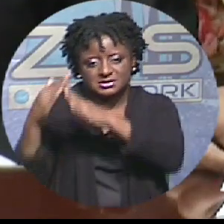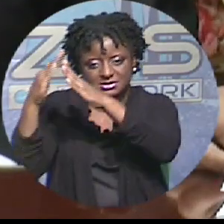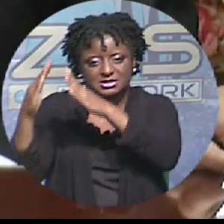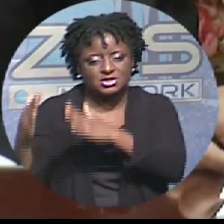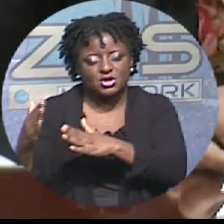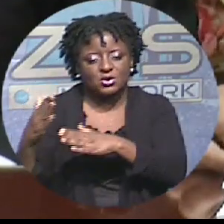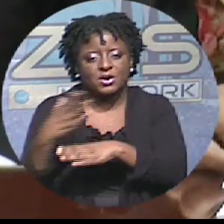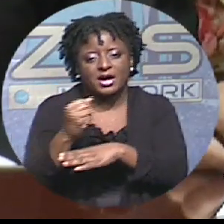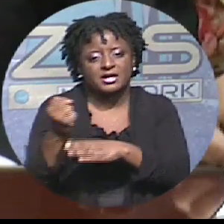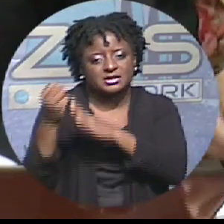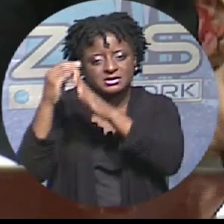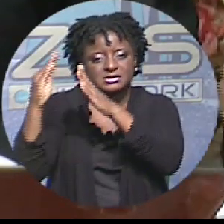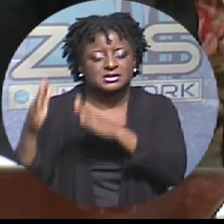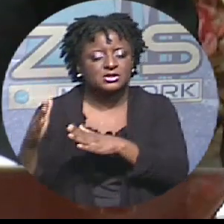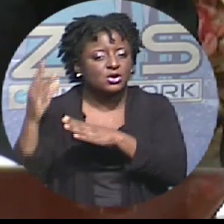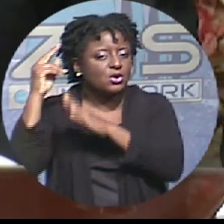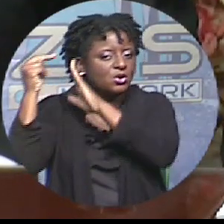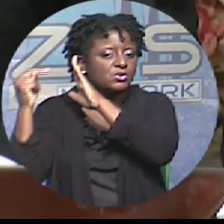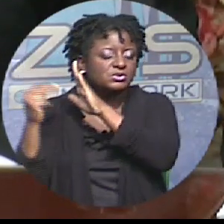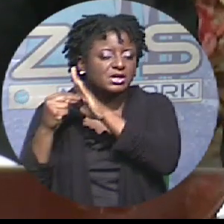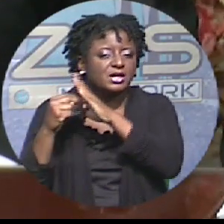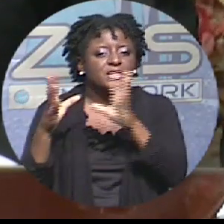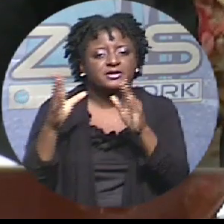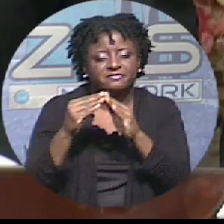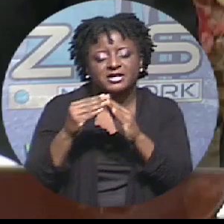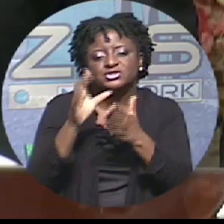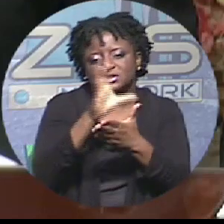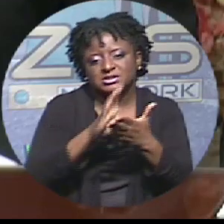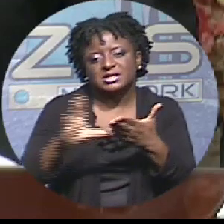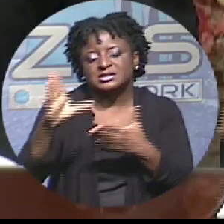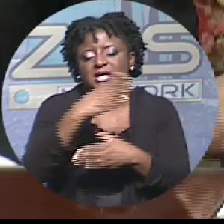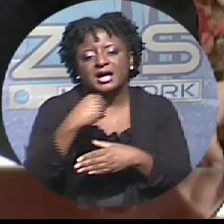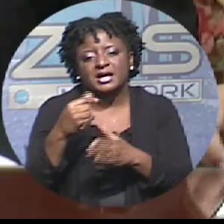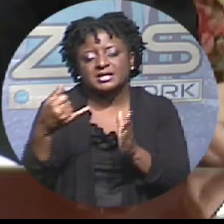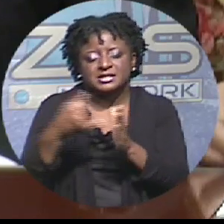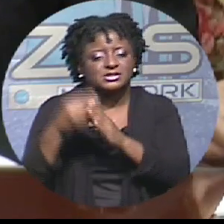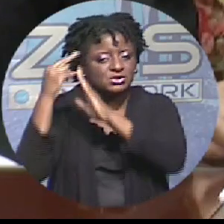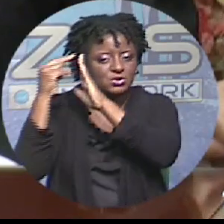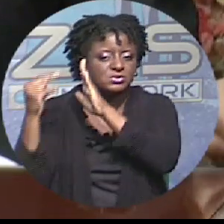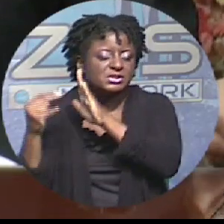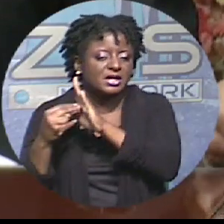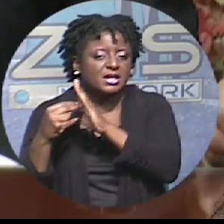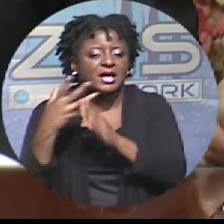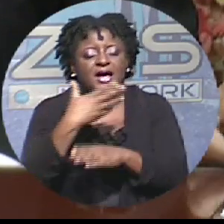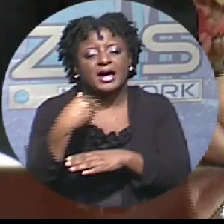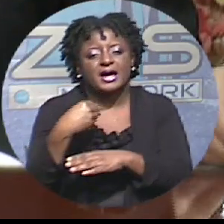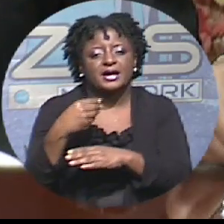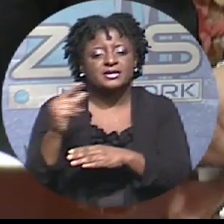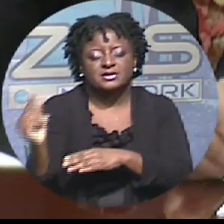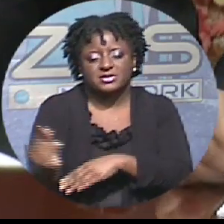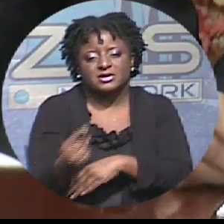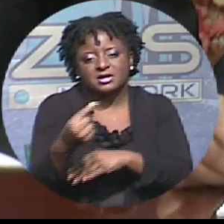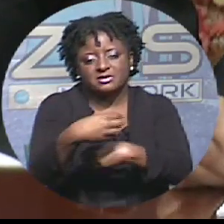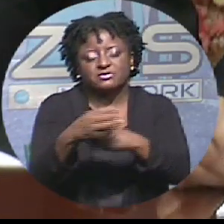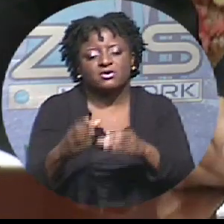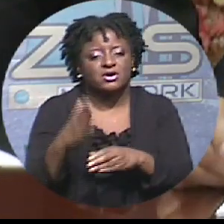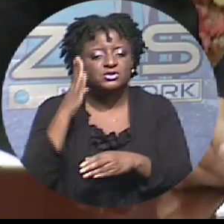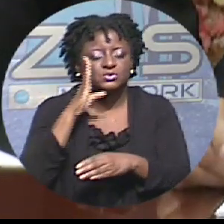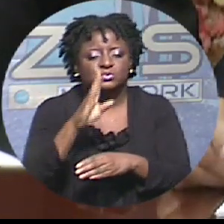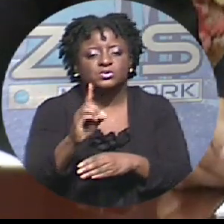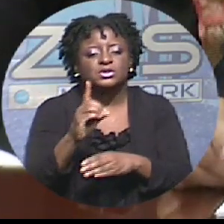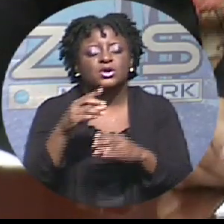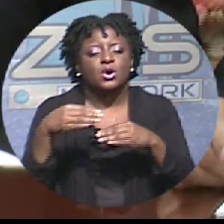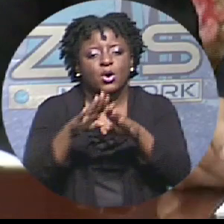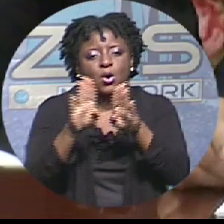and casino hotel, the convention center and its hotel, and the golf course would open before